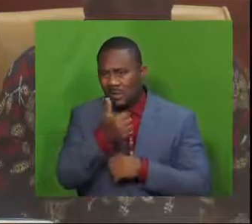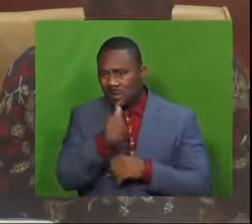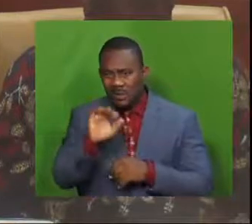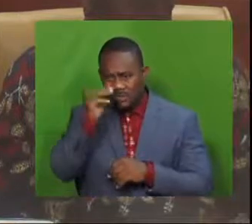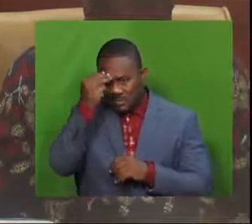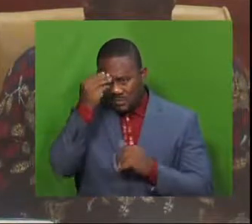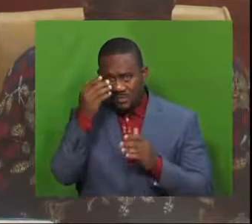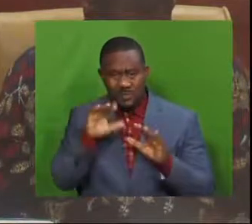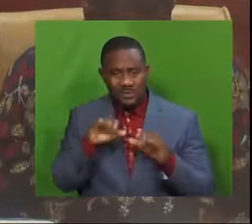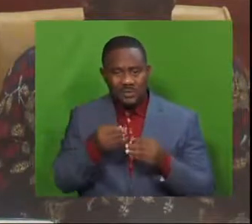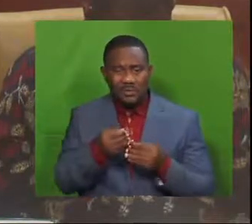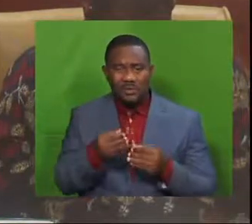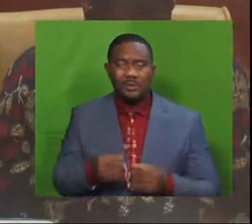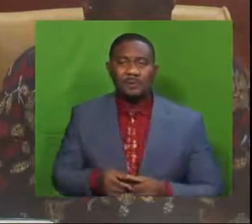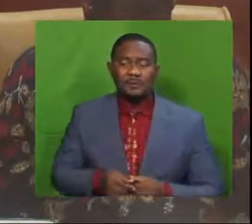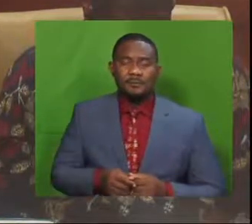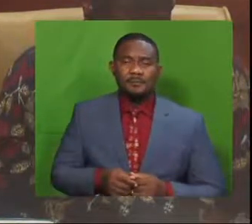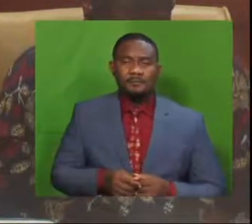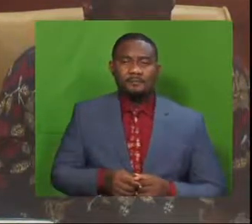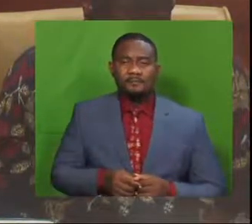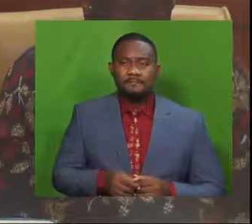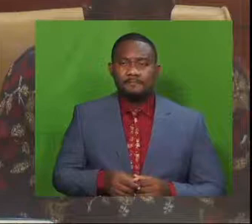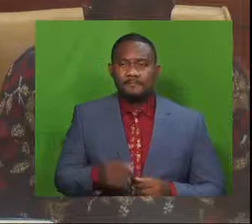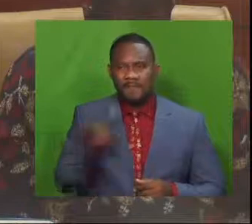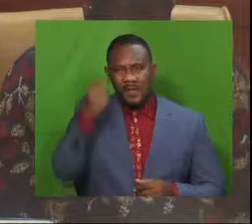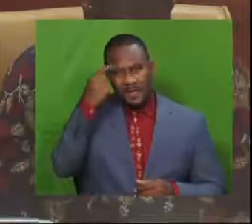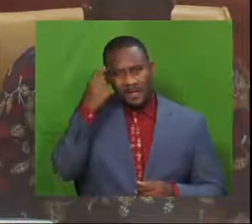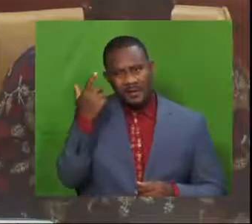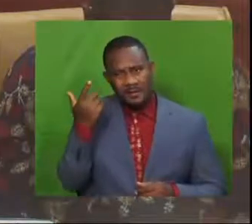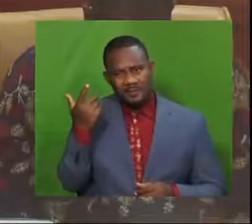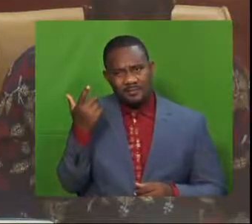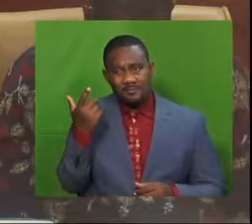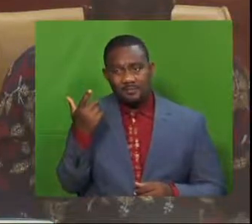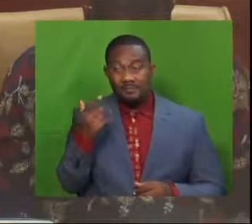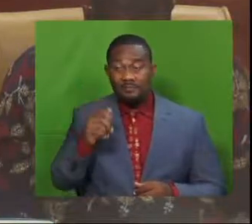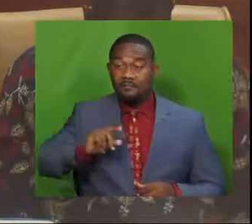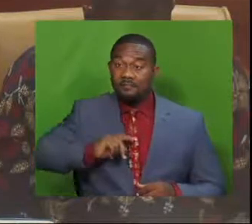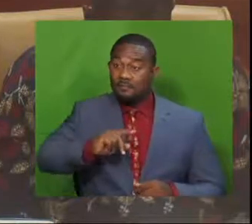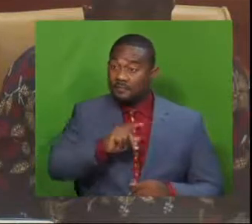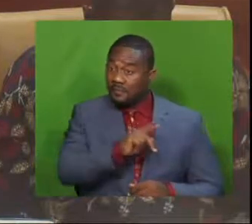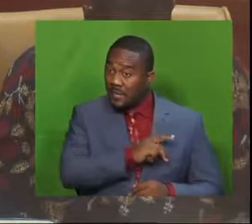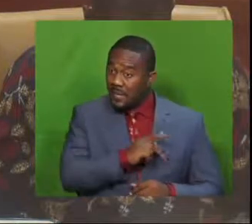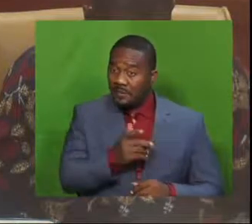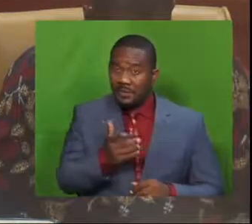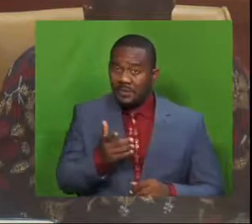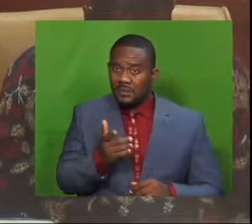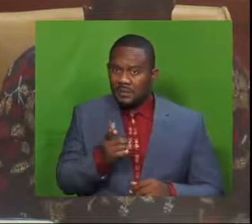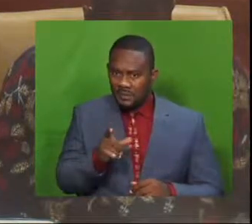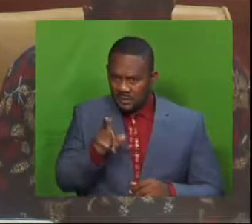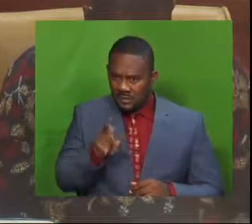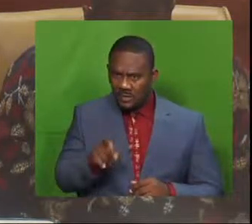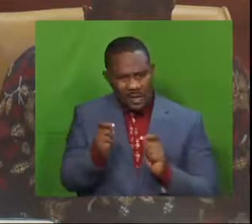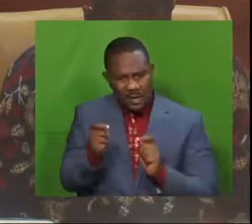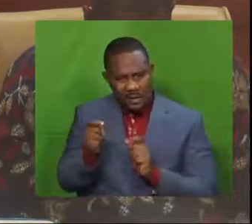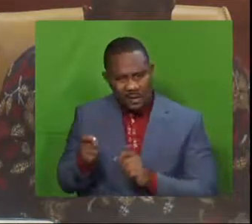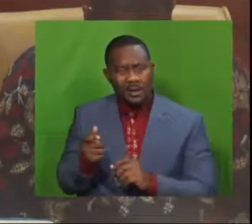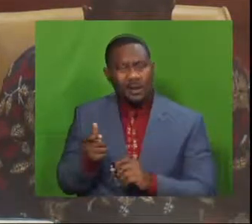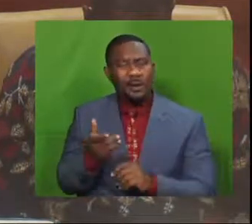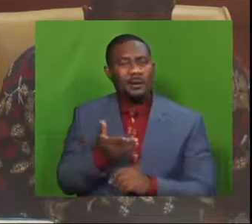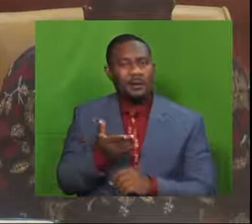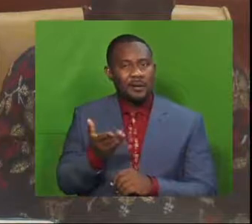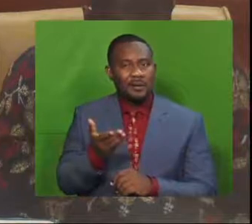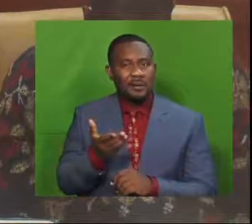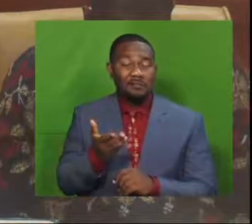this House owes Ghanaians a responsibility by making amendments in those.